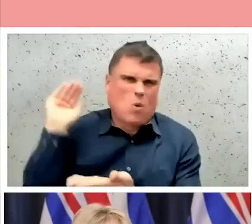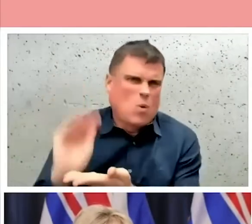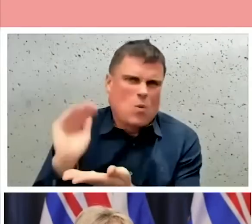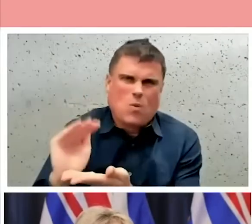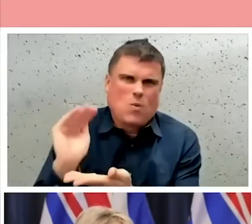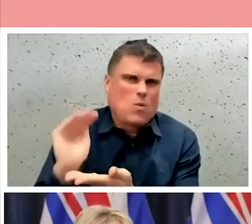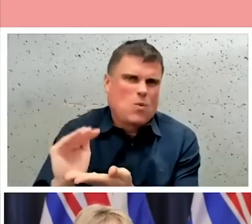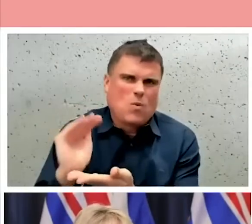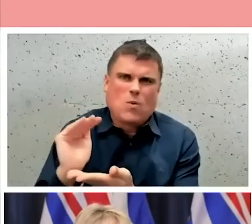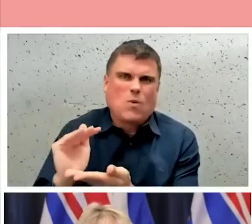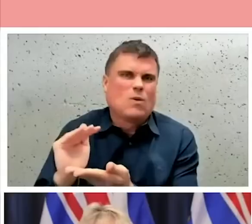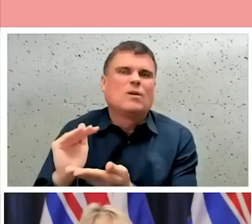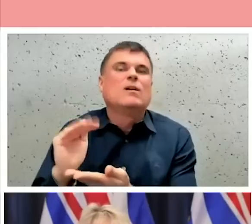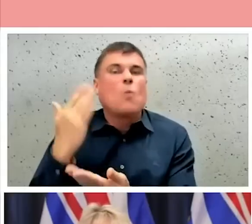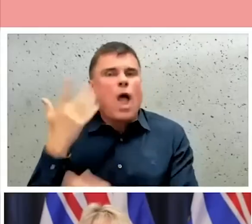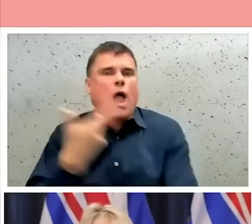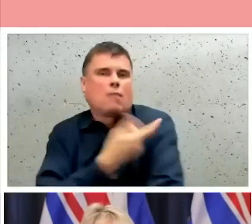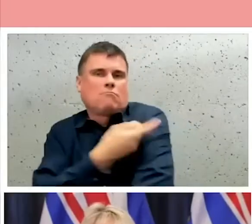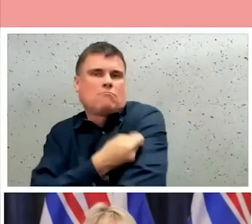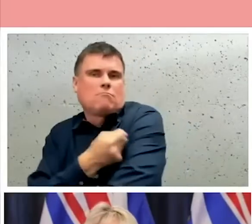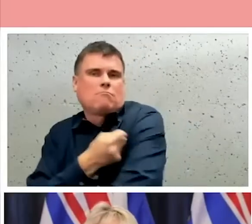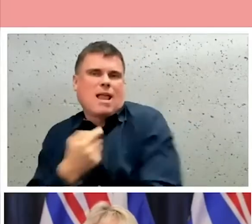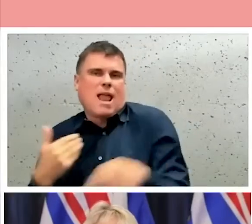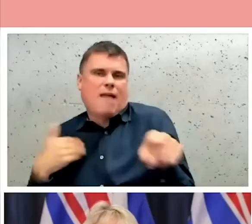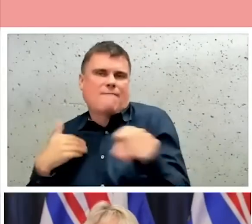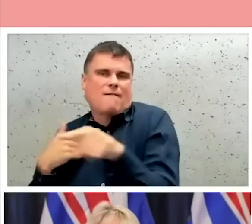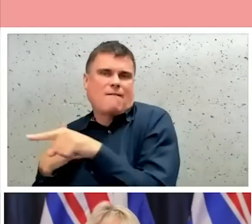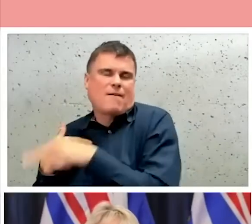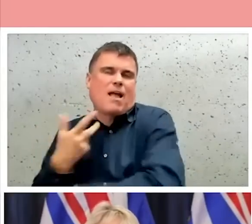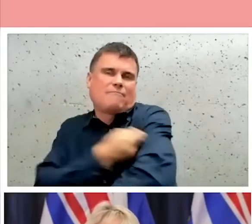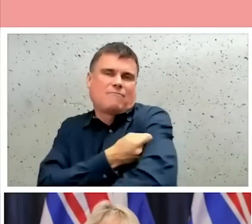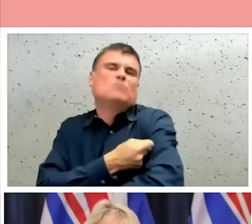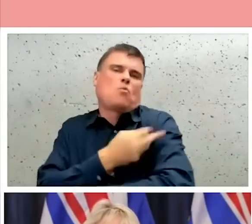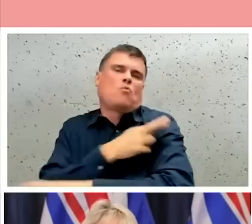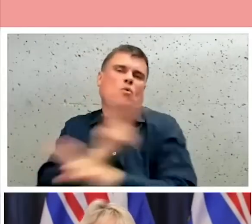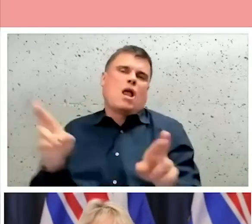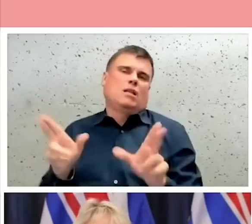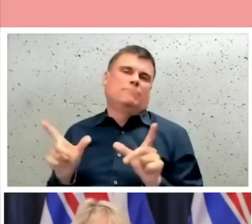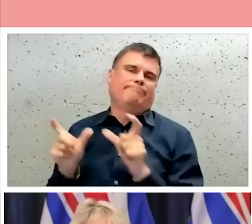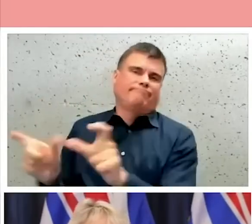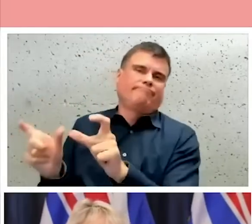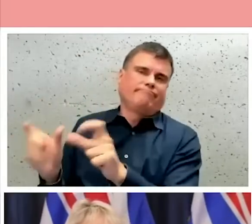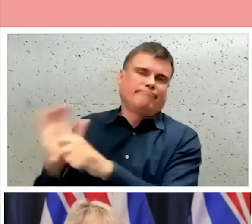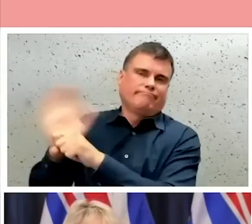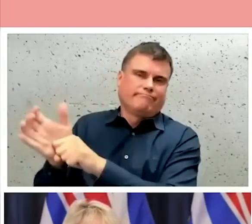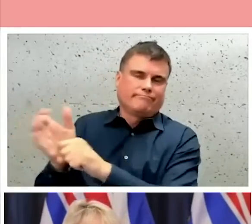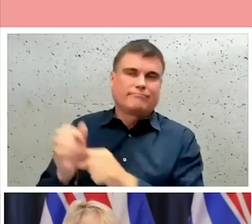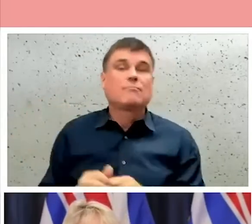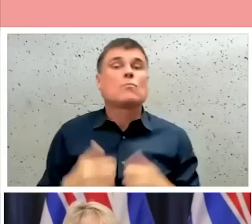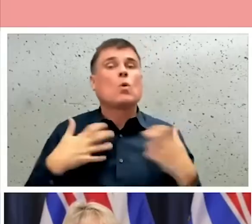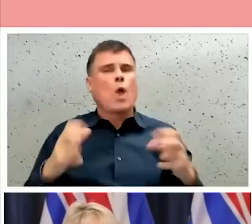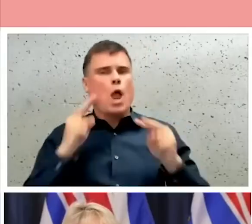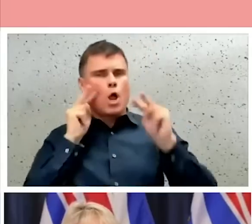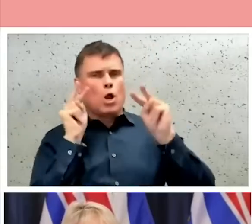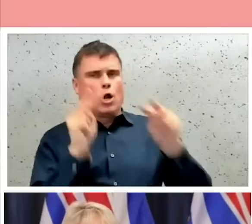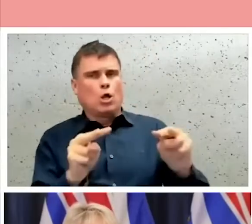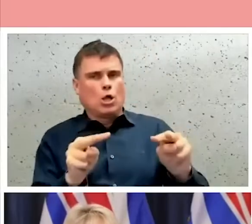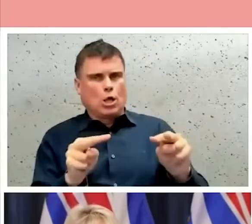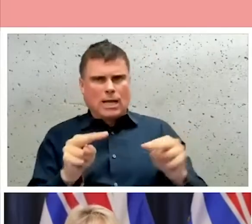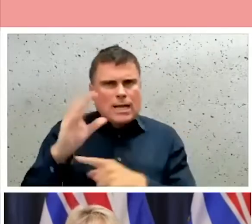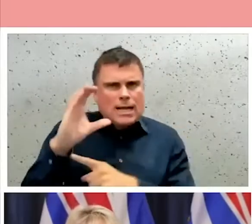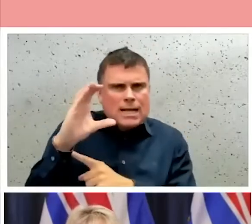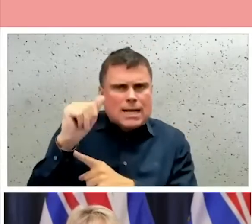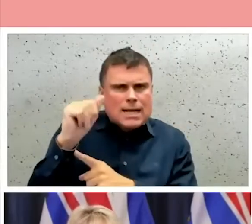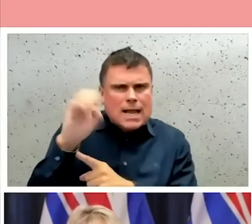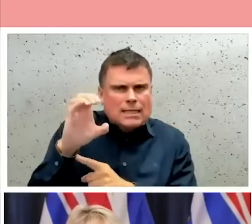group. One of the things that we want to do is look at those case rates and see the impact of